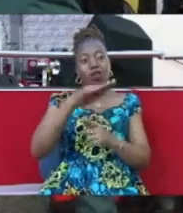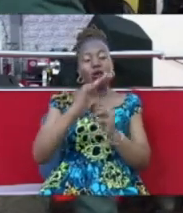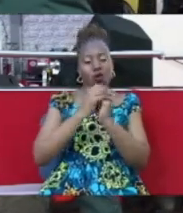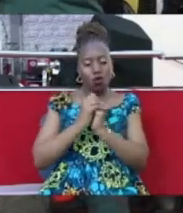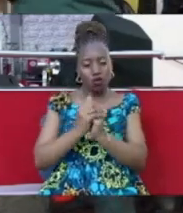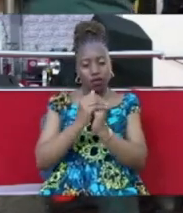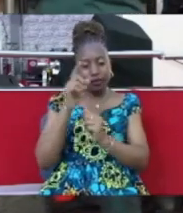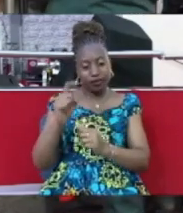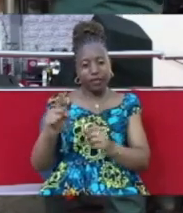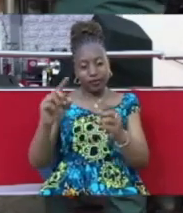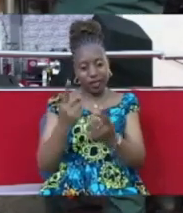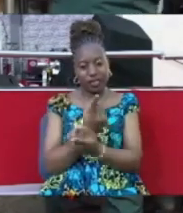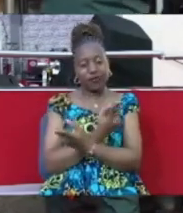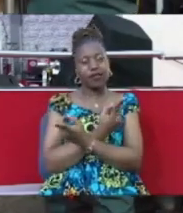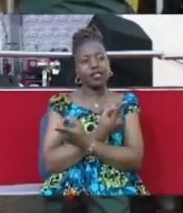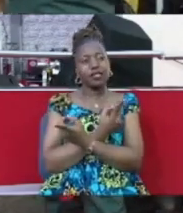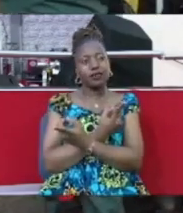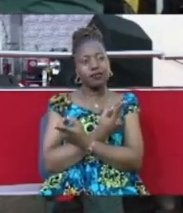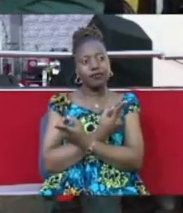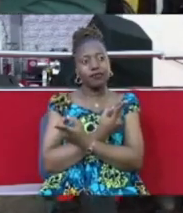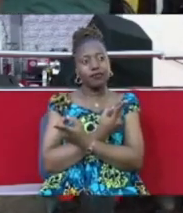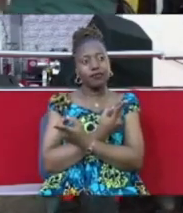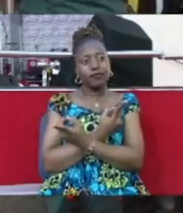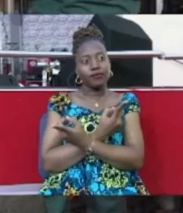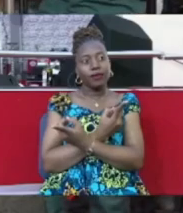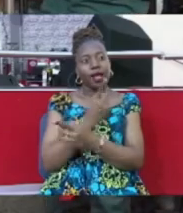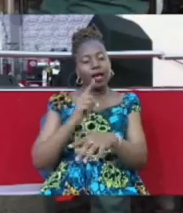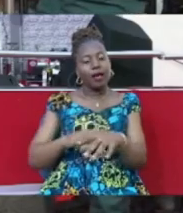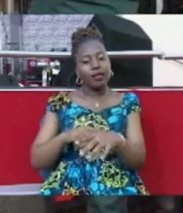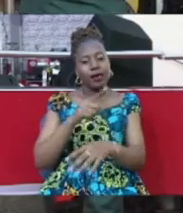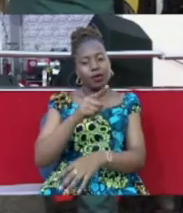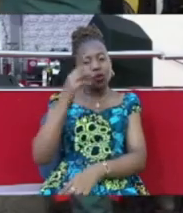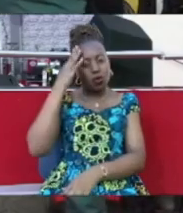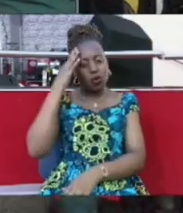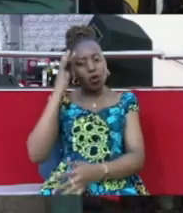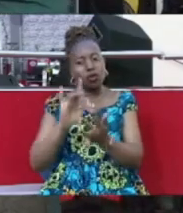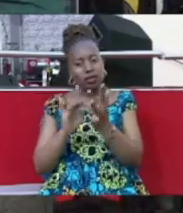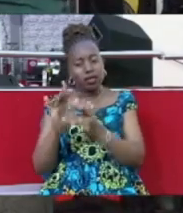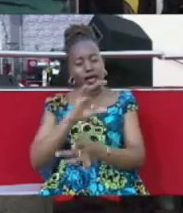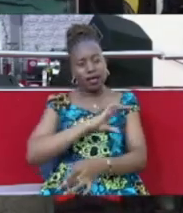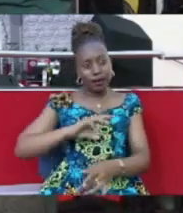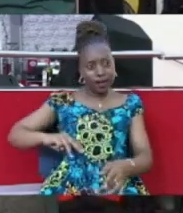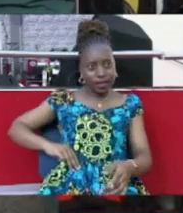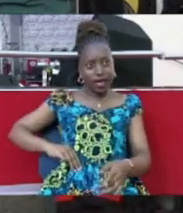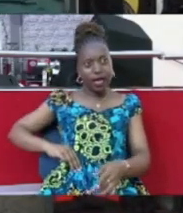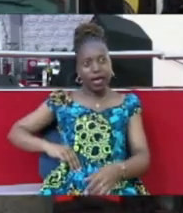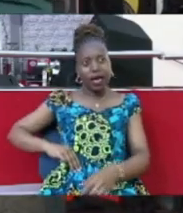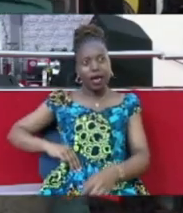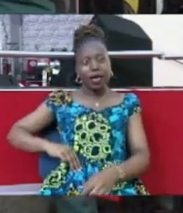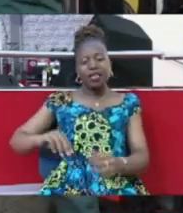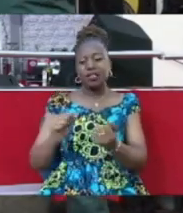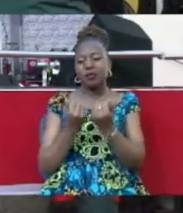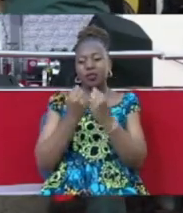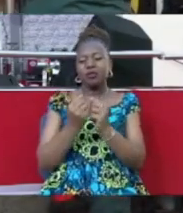Mesia, ibada yako ama maabudu yako itakuwa ya kipekee. When you know him as the Messiah, nobody will push you to come in